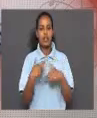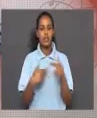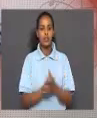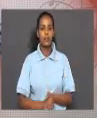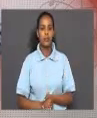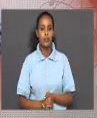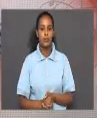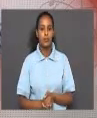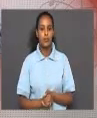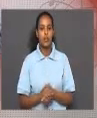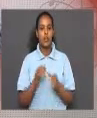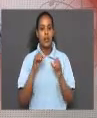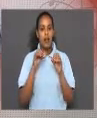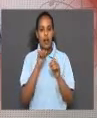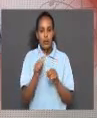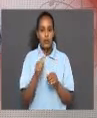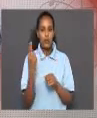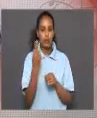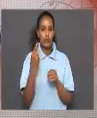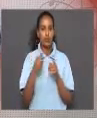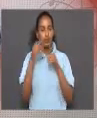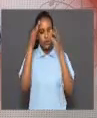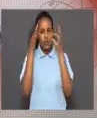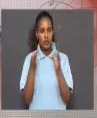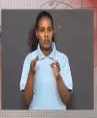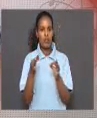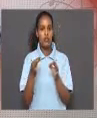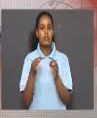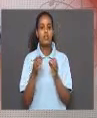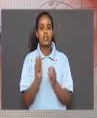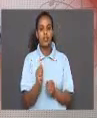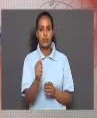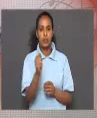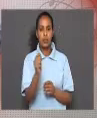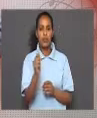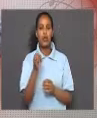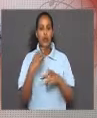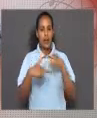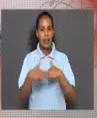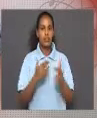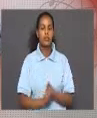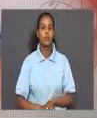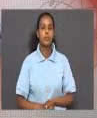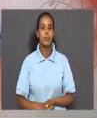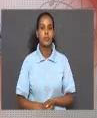reaction. It cannot be used to determine the speed of a reaction.